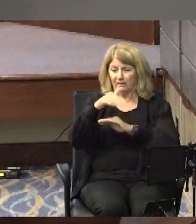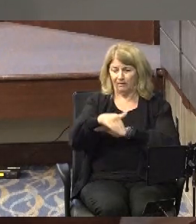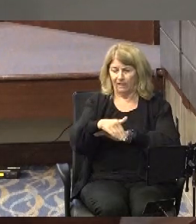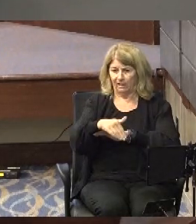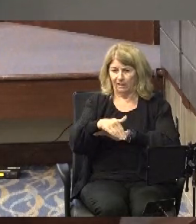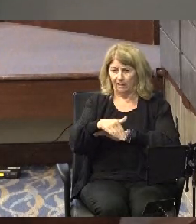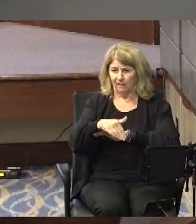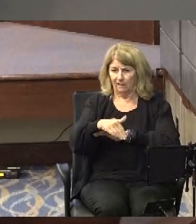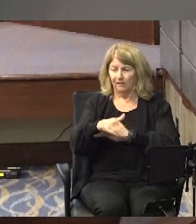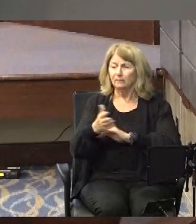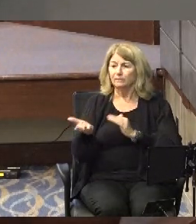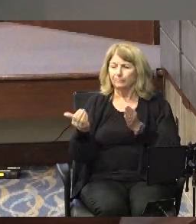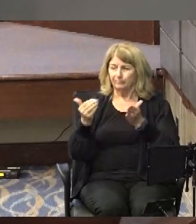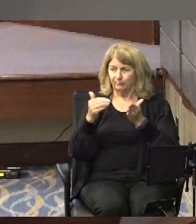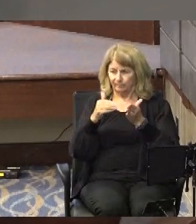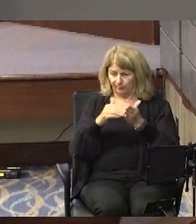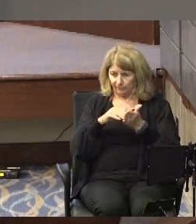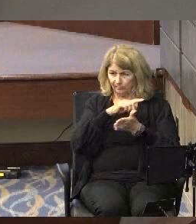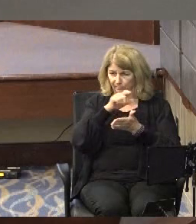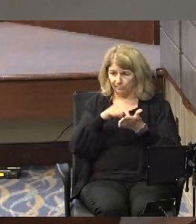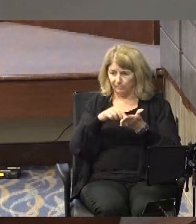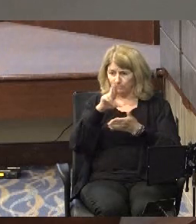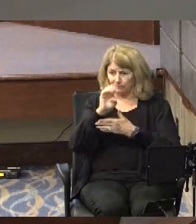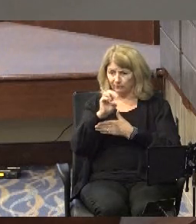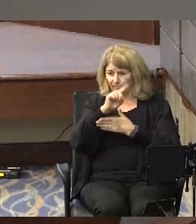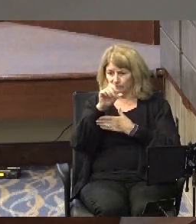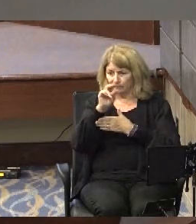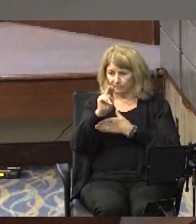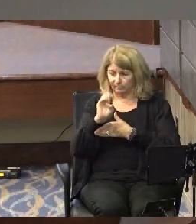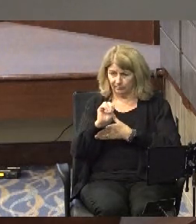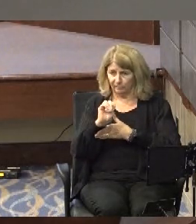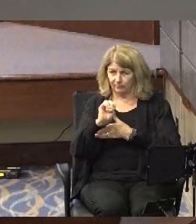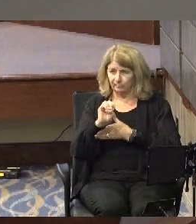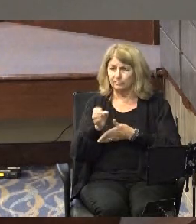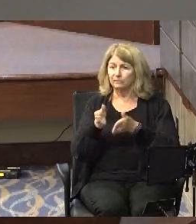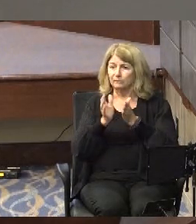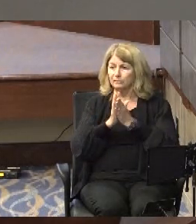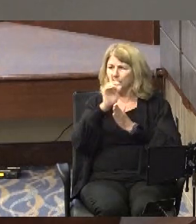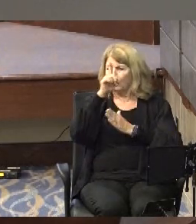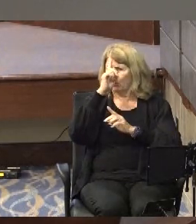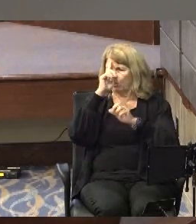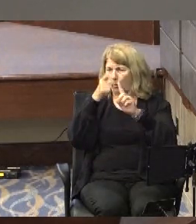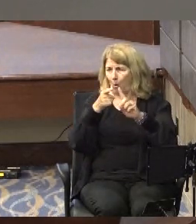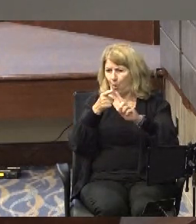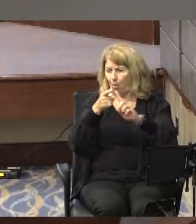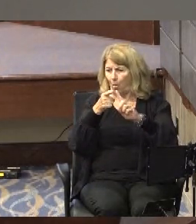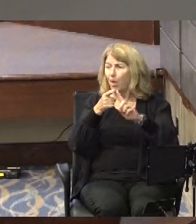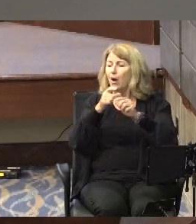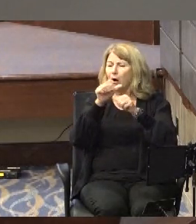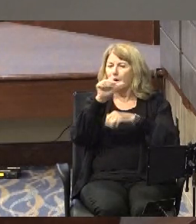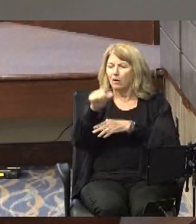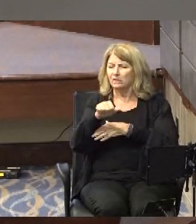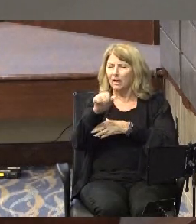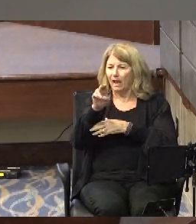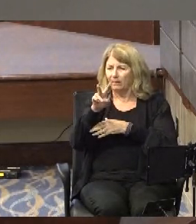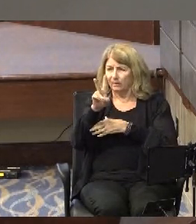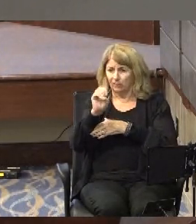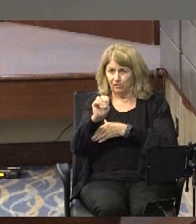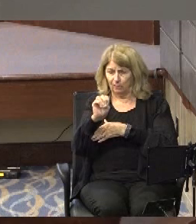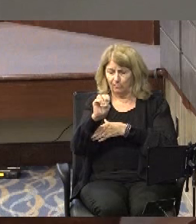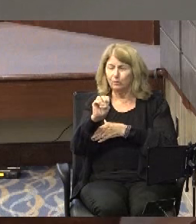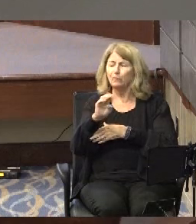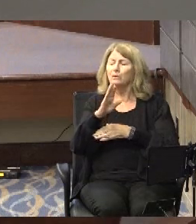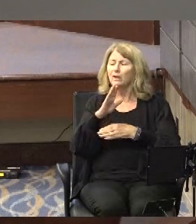opposition of this rezone request. One of the goals of the Austin Avenue Neighborhood Association is to encourage the restoration,